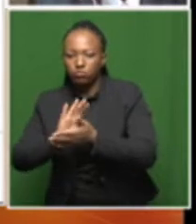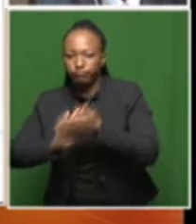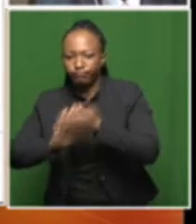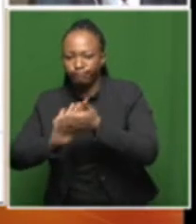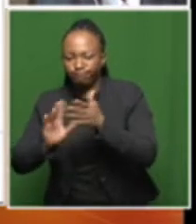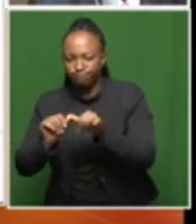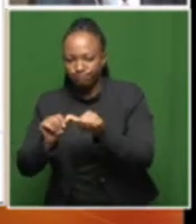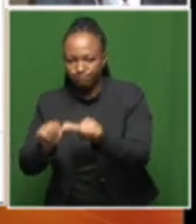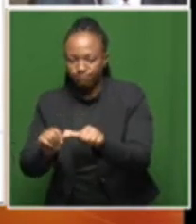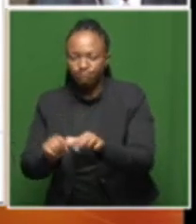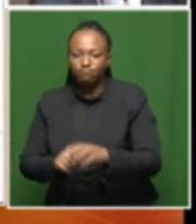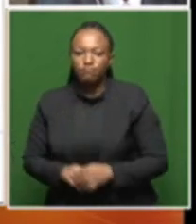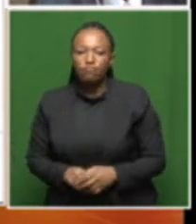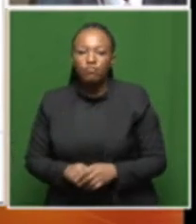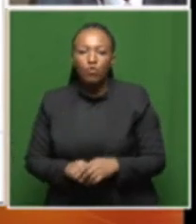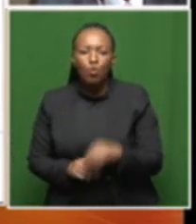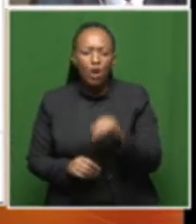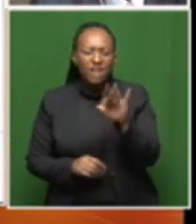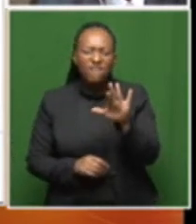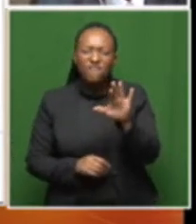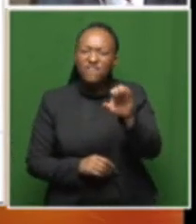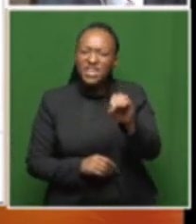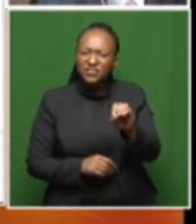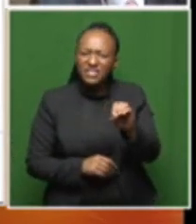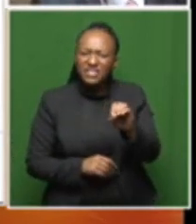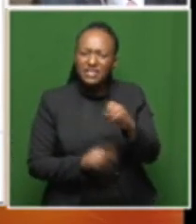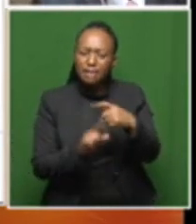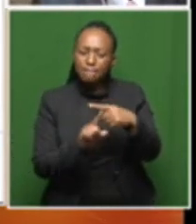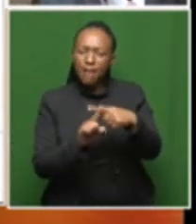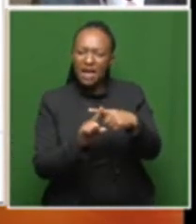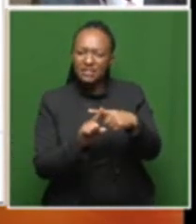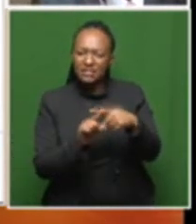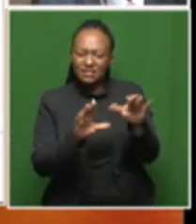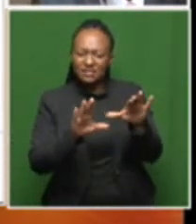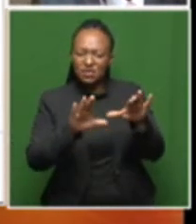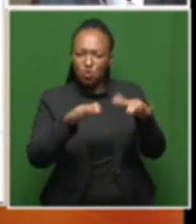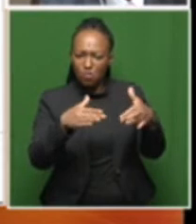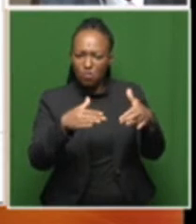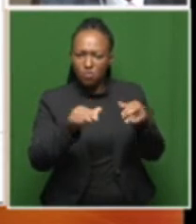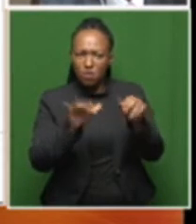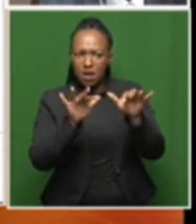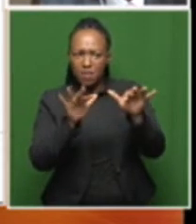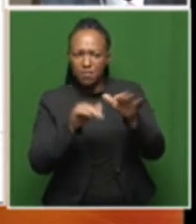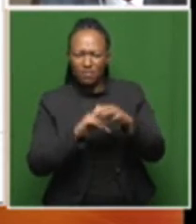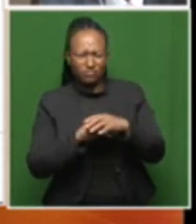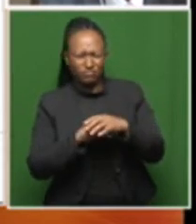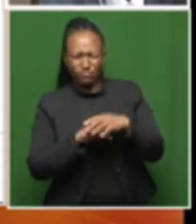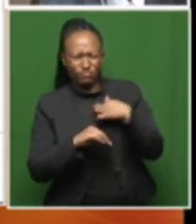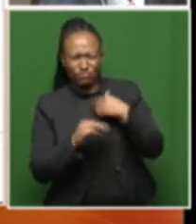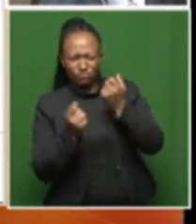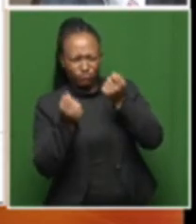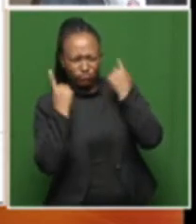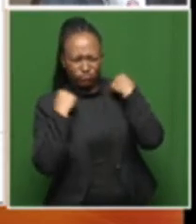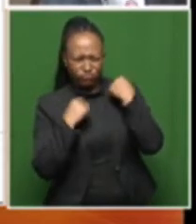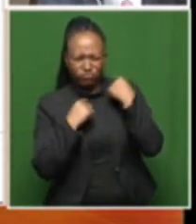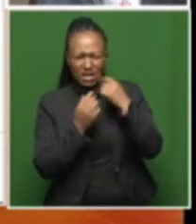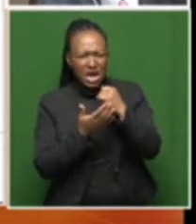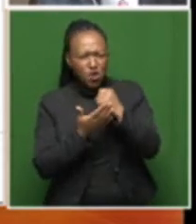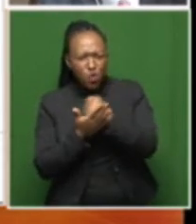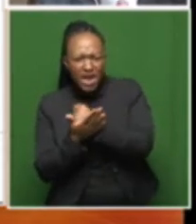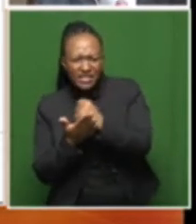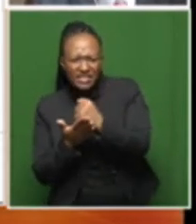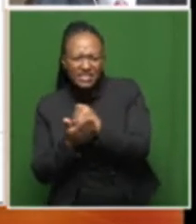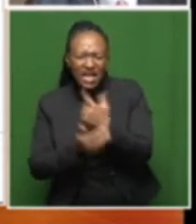did note that when we brought the 50-plus population in, people did not understand the difference between registration